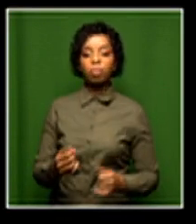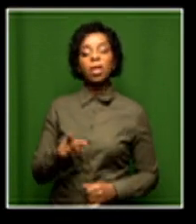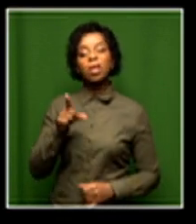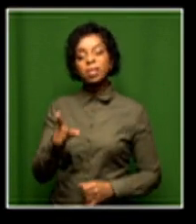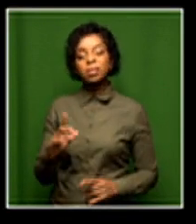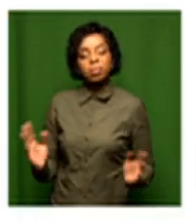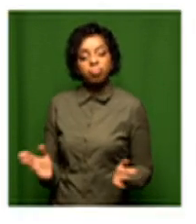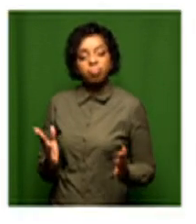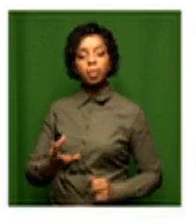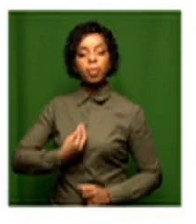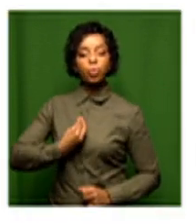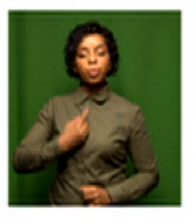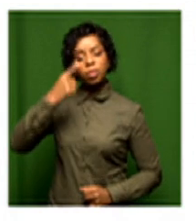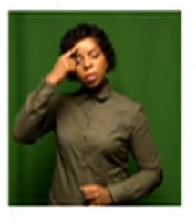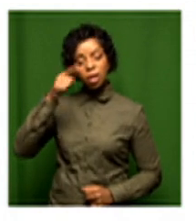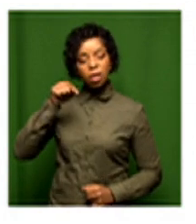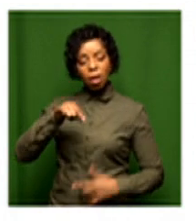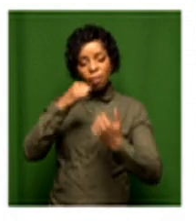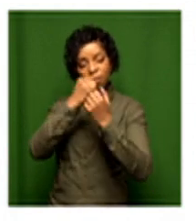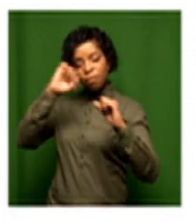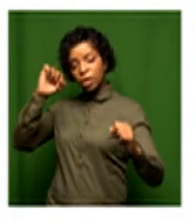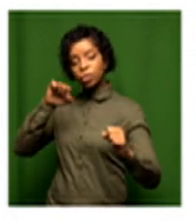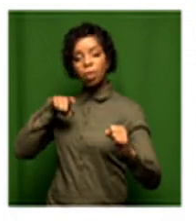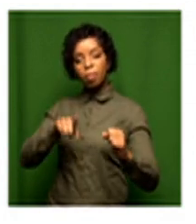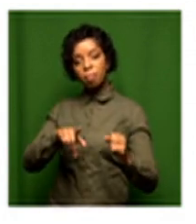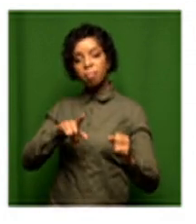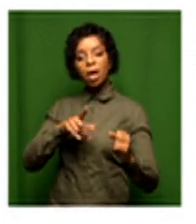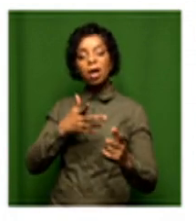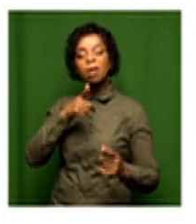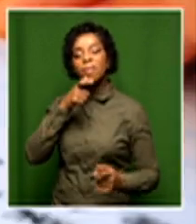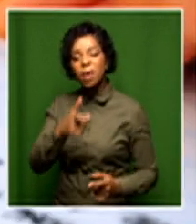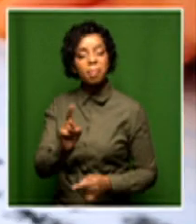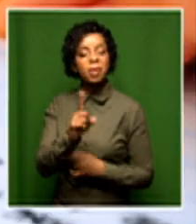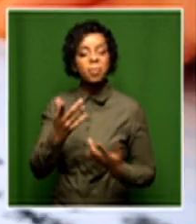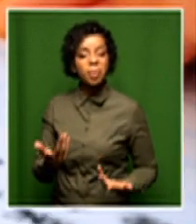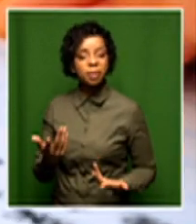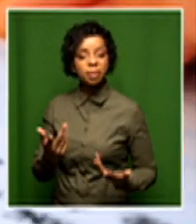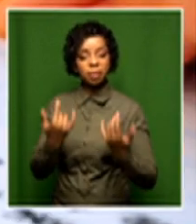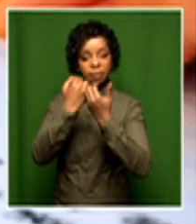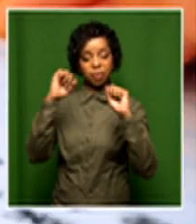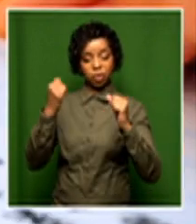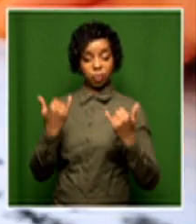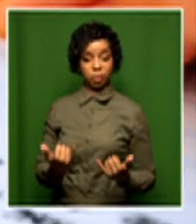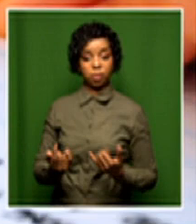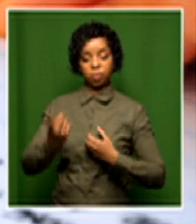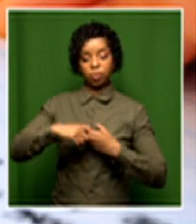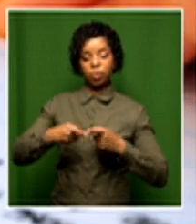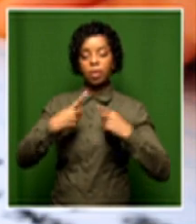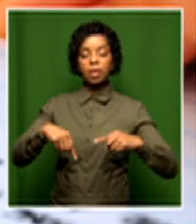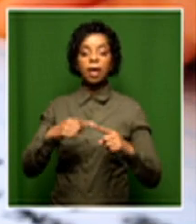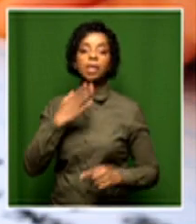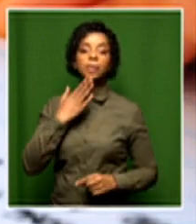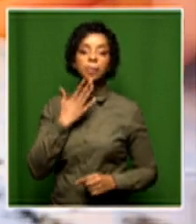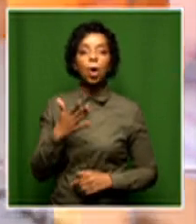about how freedom affects their futures and have their say. To tell us more about the competition, we're joined via Zoom by the chairperson of Progress